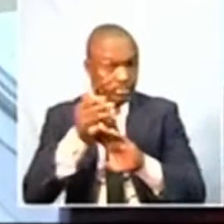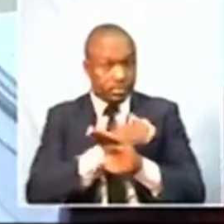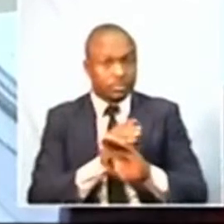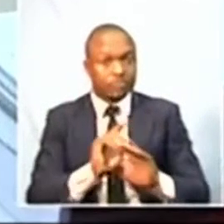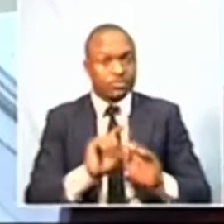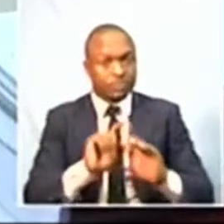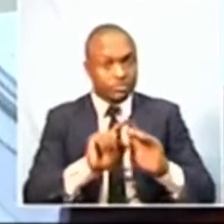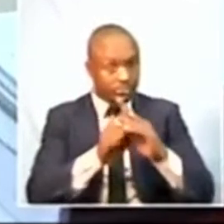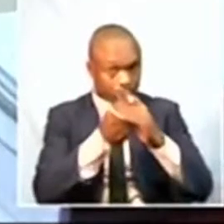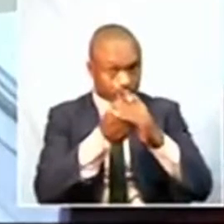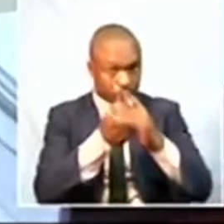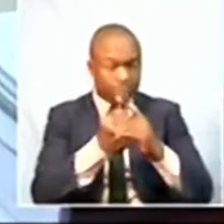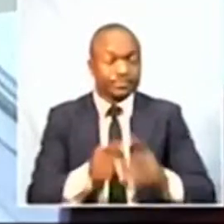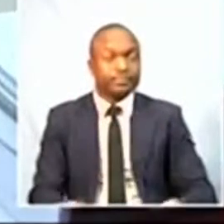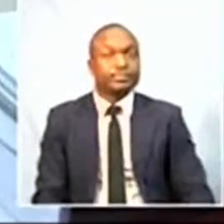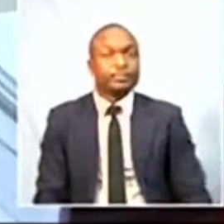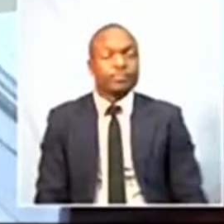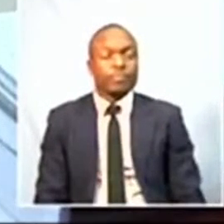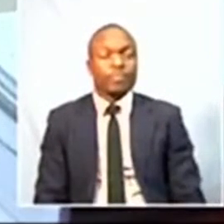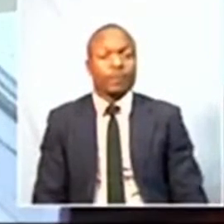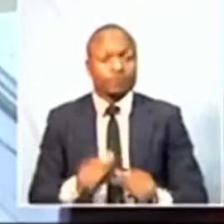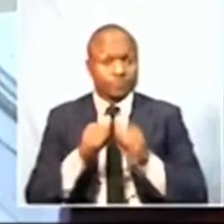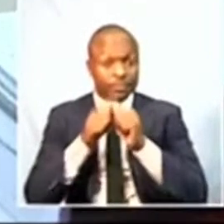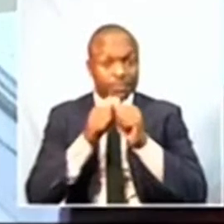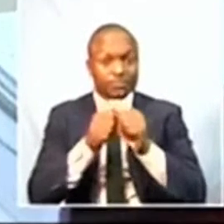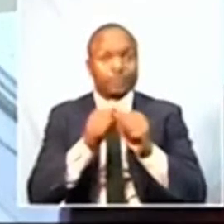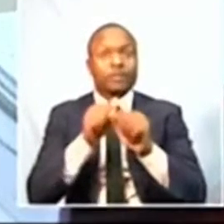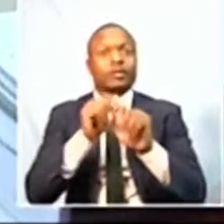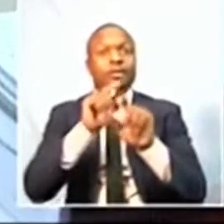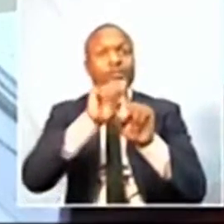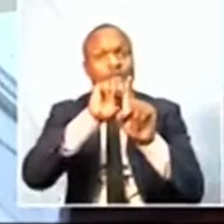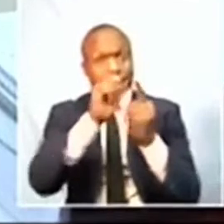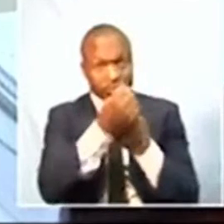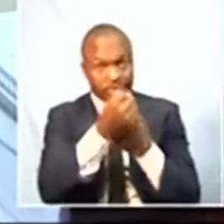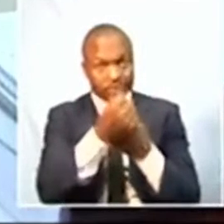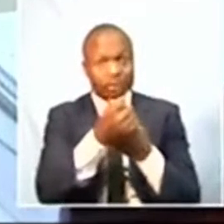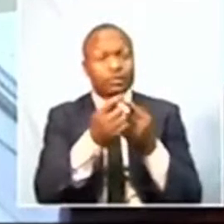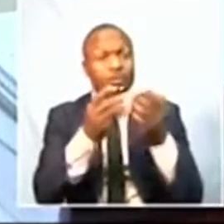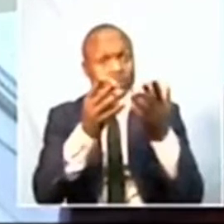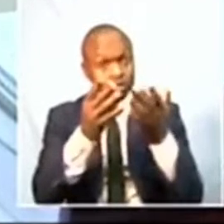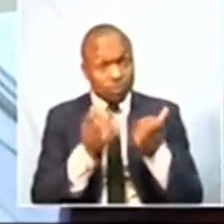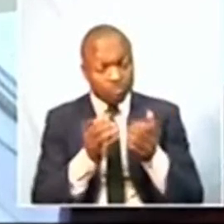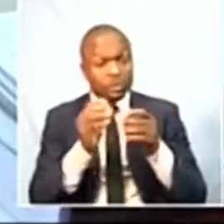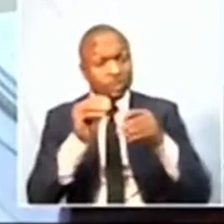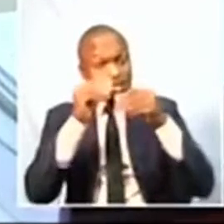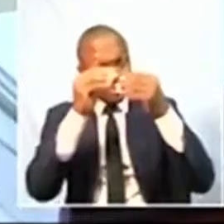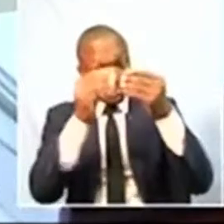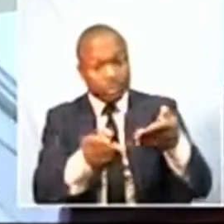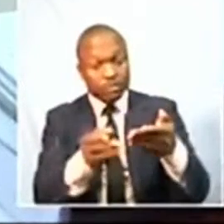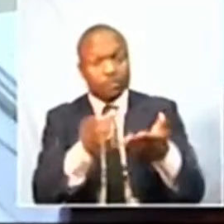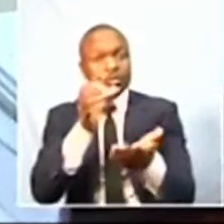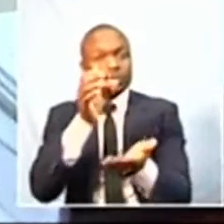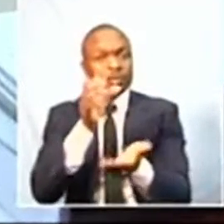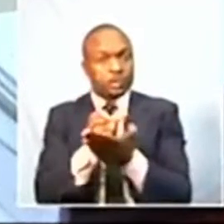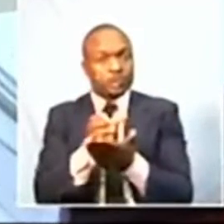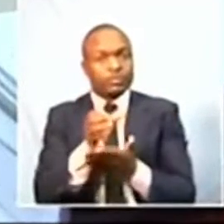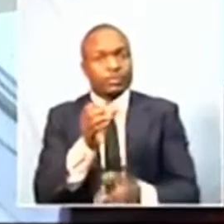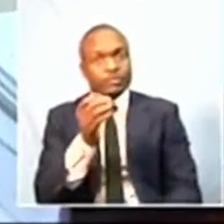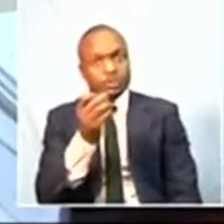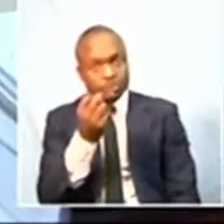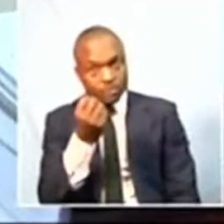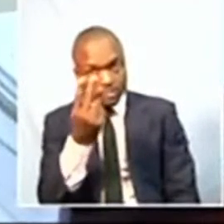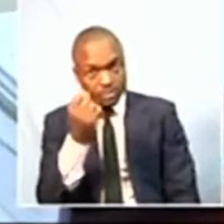start, as per tradition, we would like to extend Cap 12 of the laws of